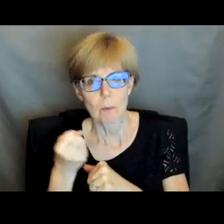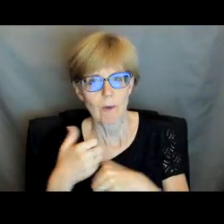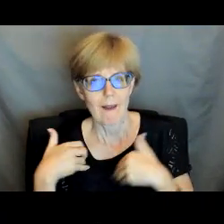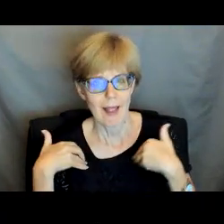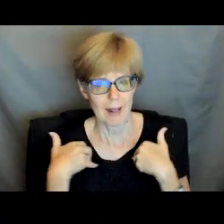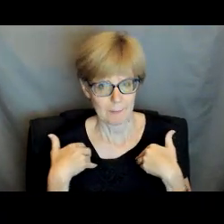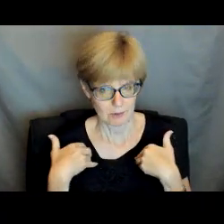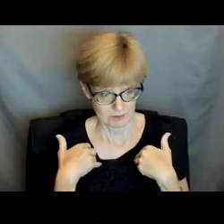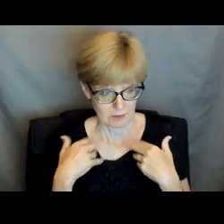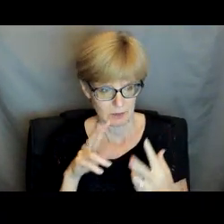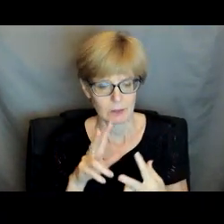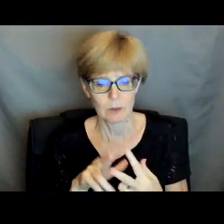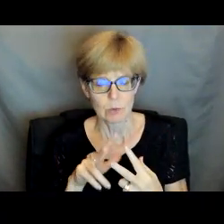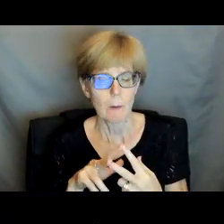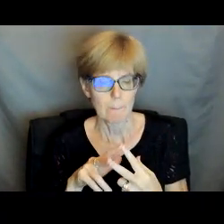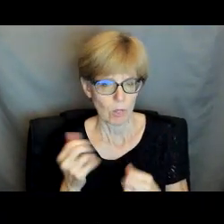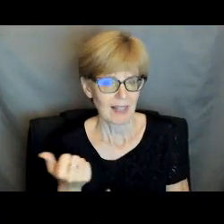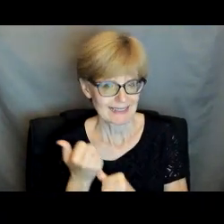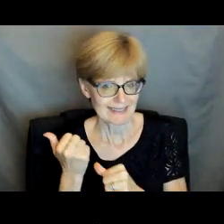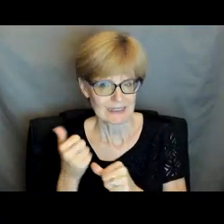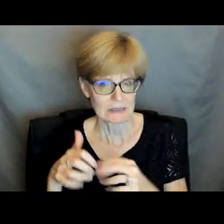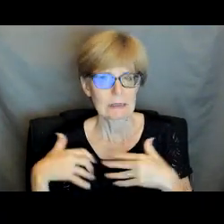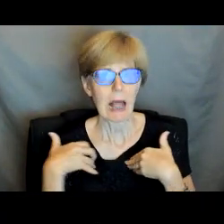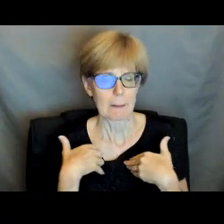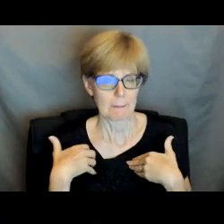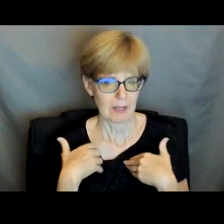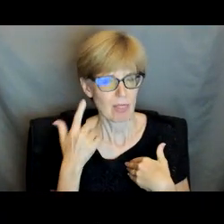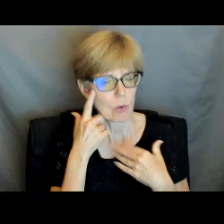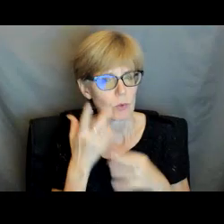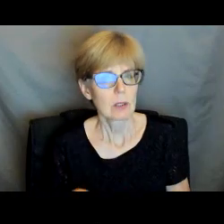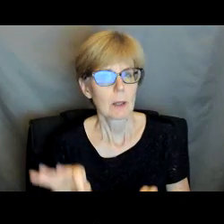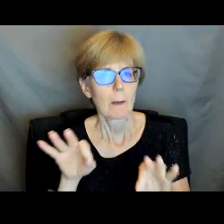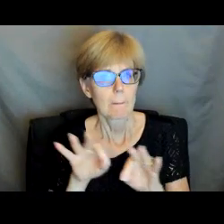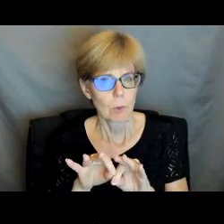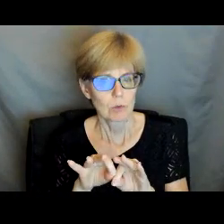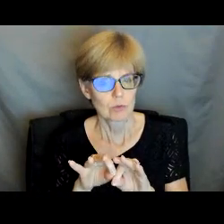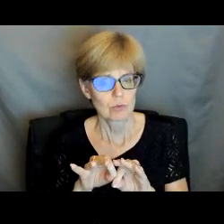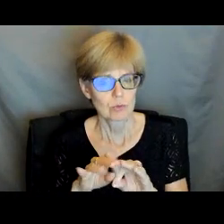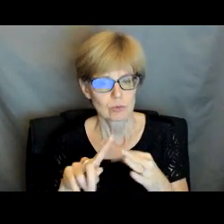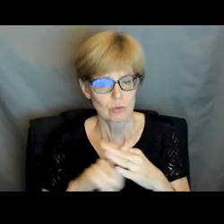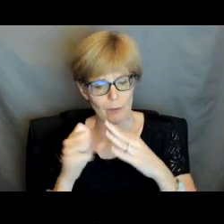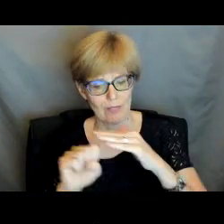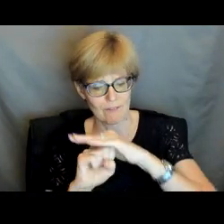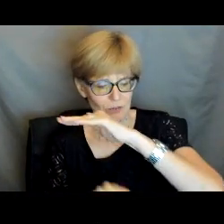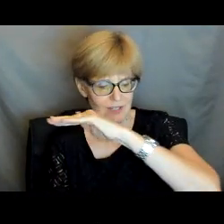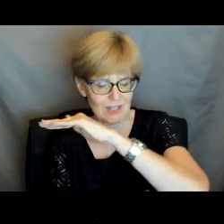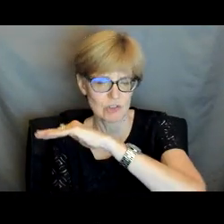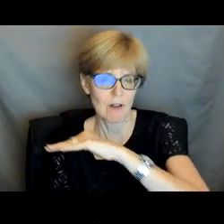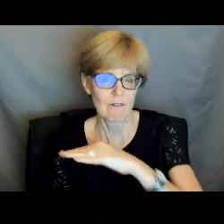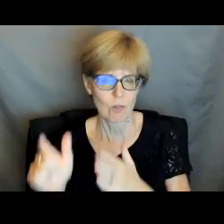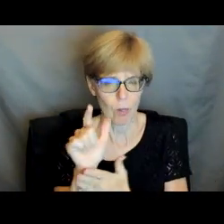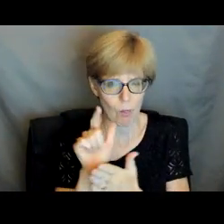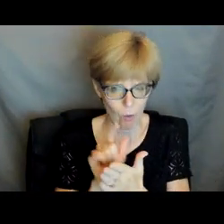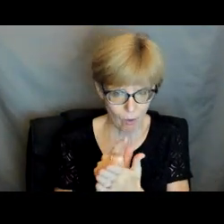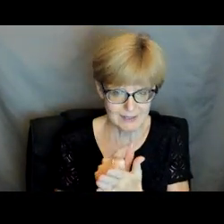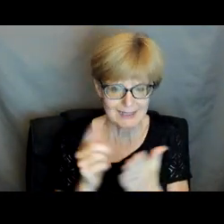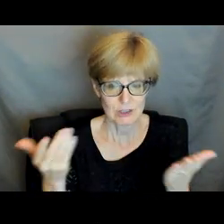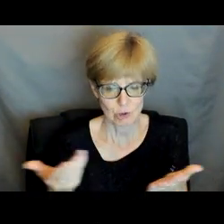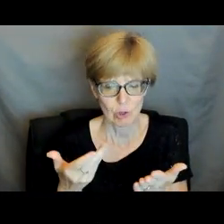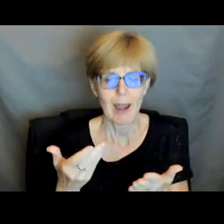which are both types of assistance animals. So I thought it was important to lay the groundwork of our fair housing laws and protections, who has